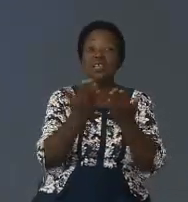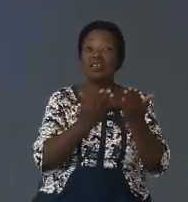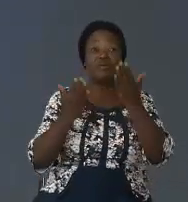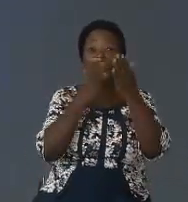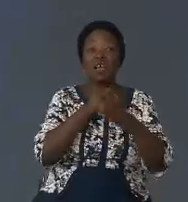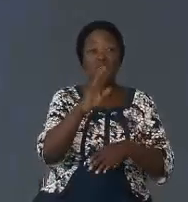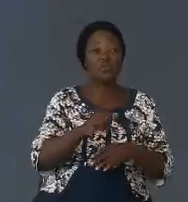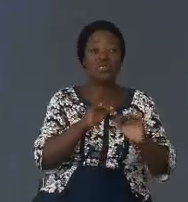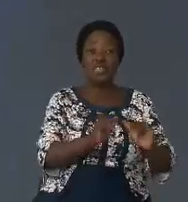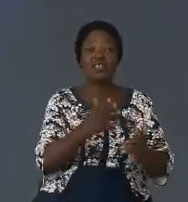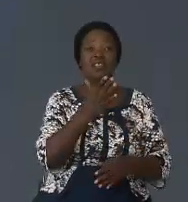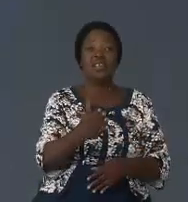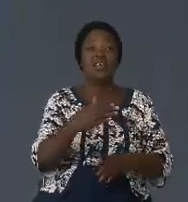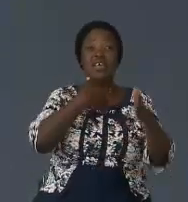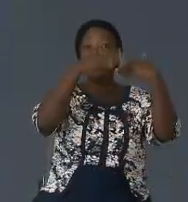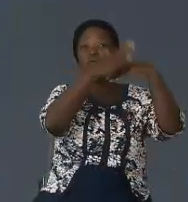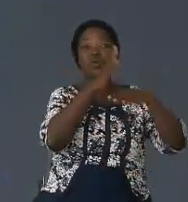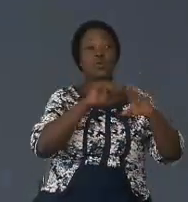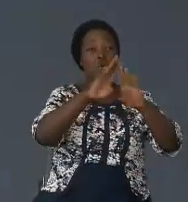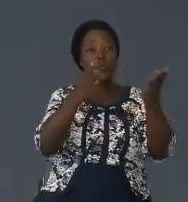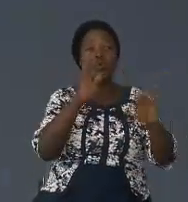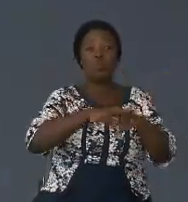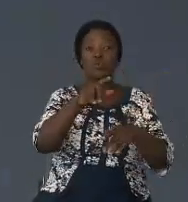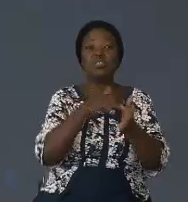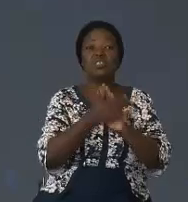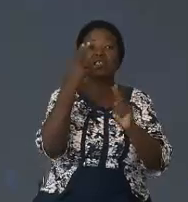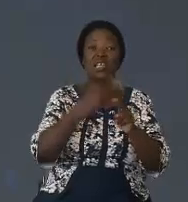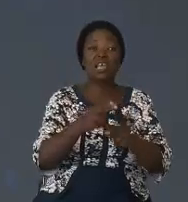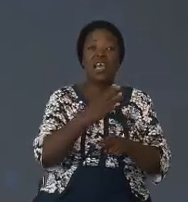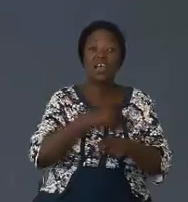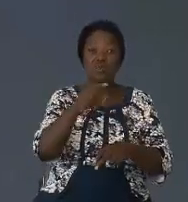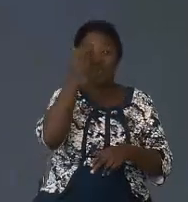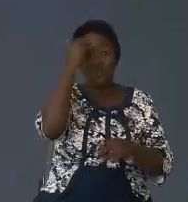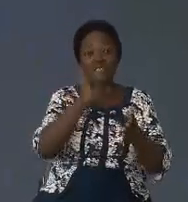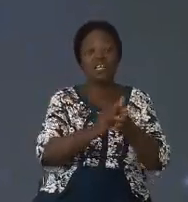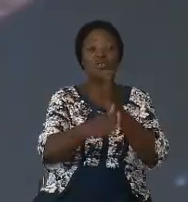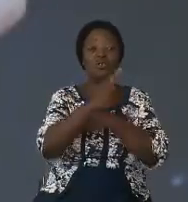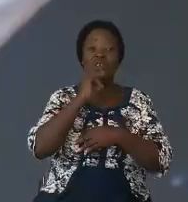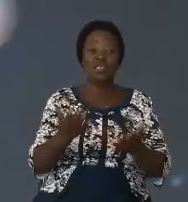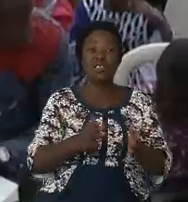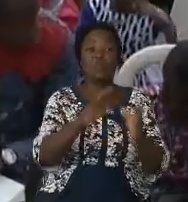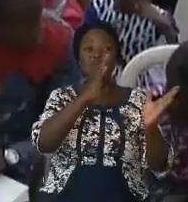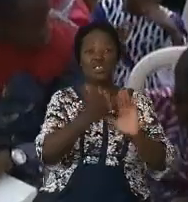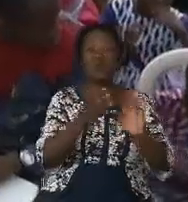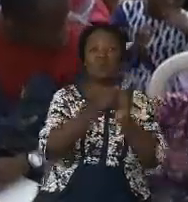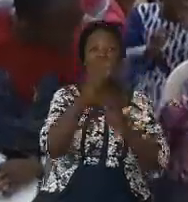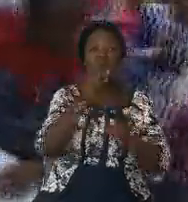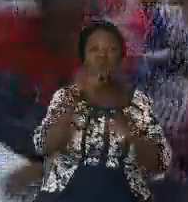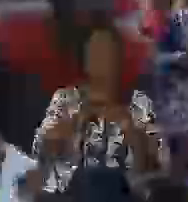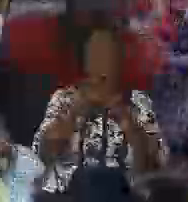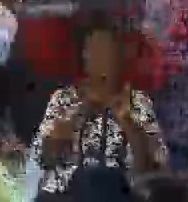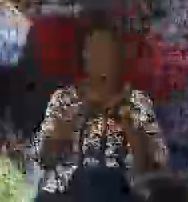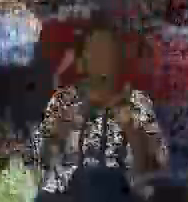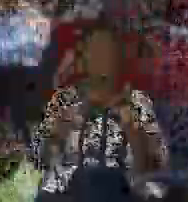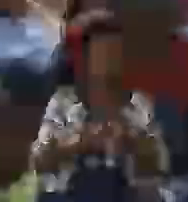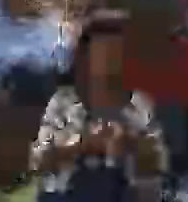And all your sacrifice and your staying there, heaven will open upon you. And you will know that